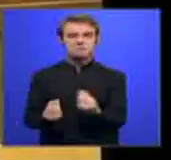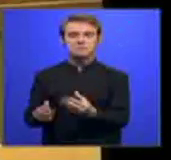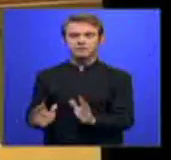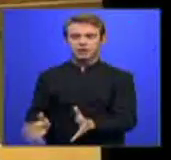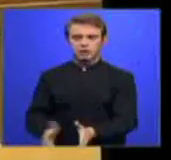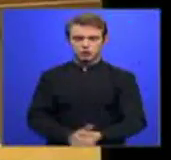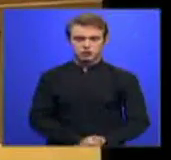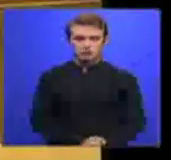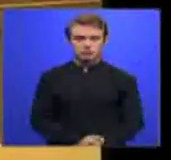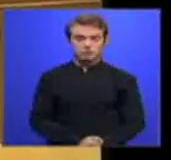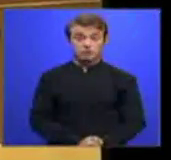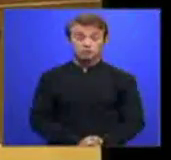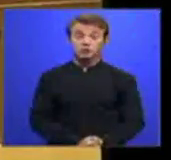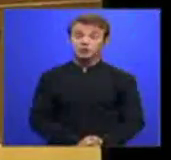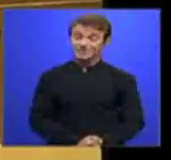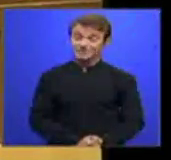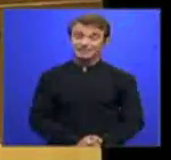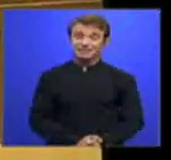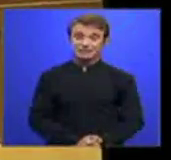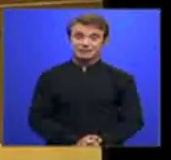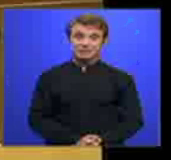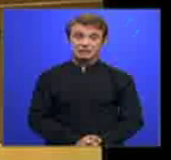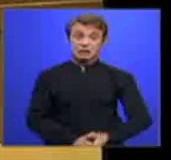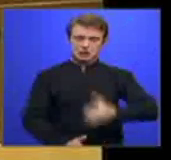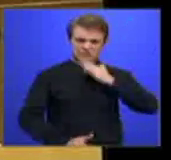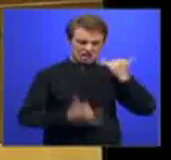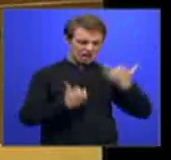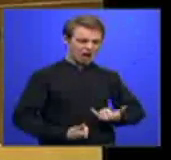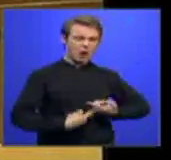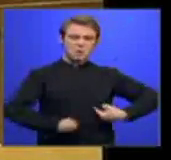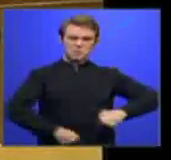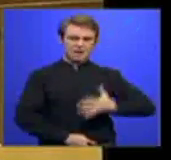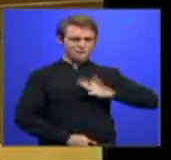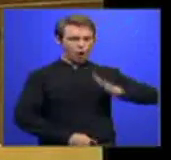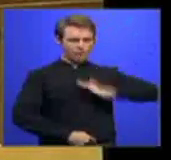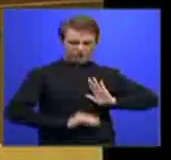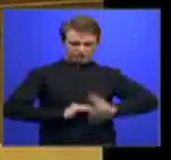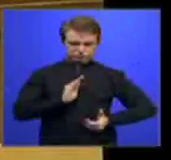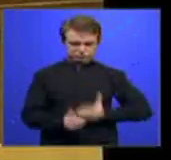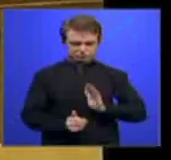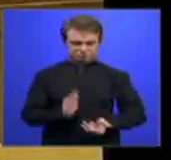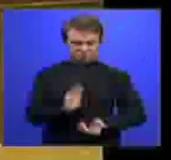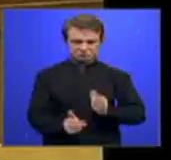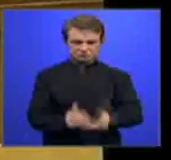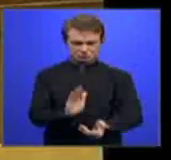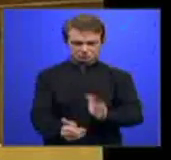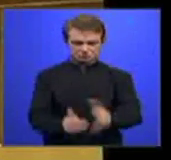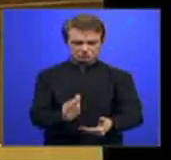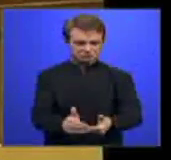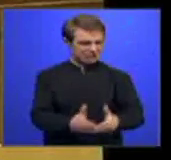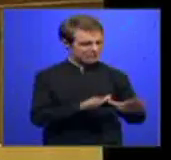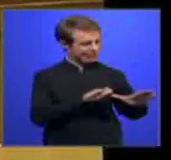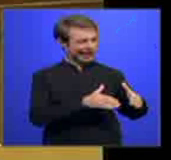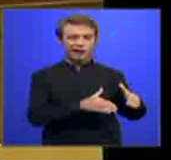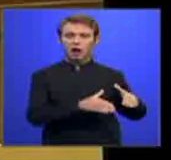This is now the subject of formal processes of the Competition Commission